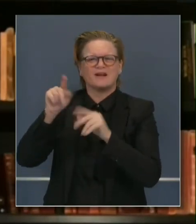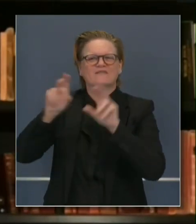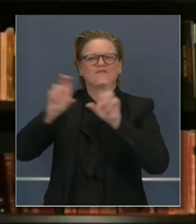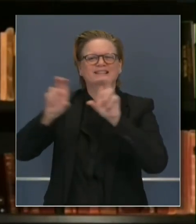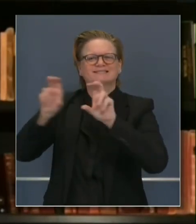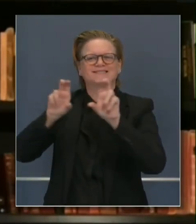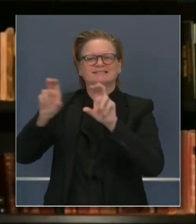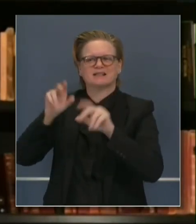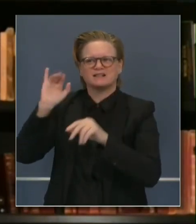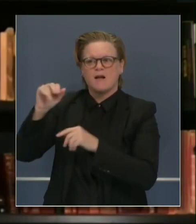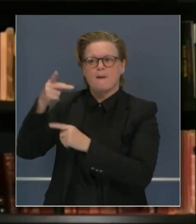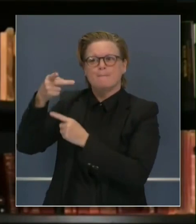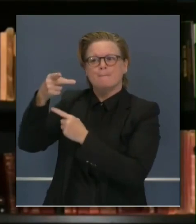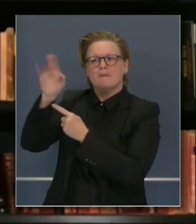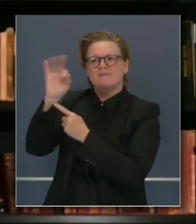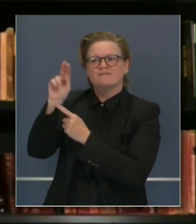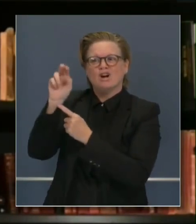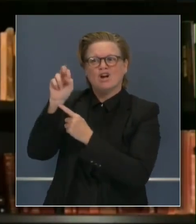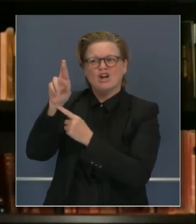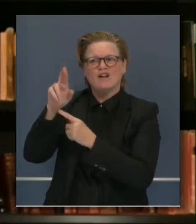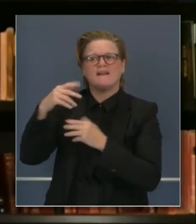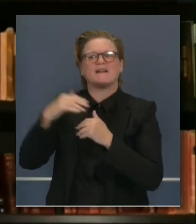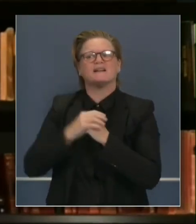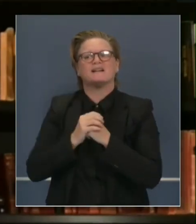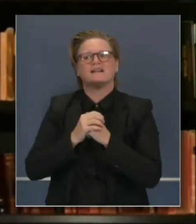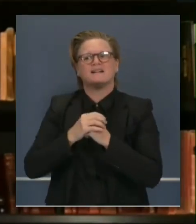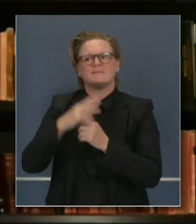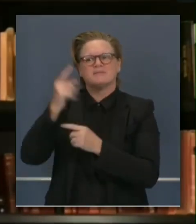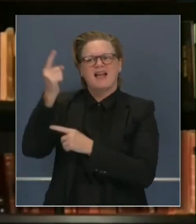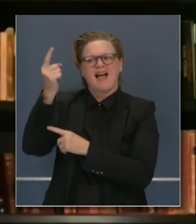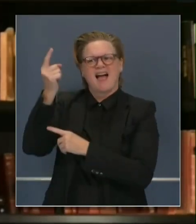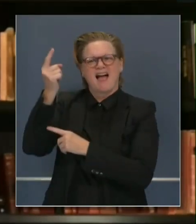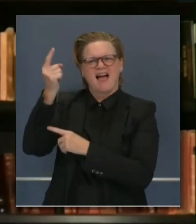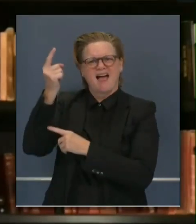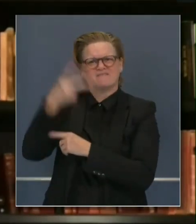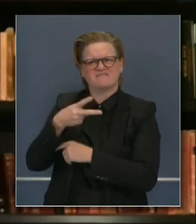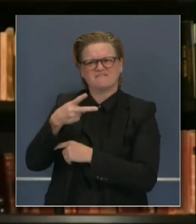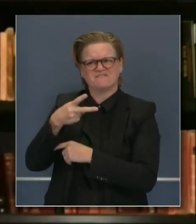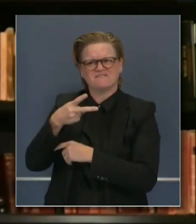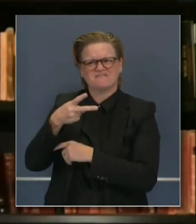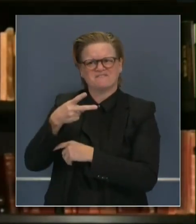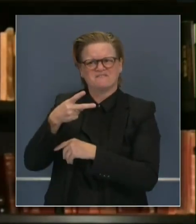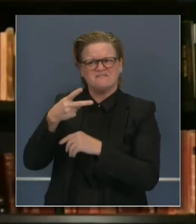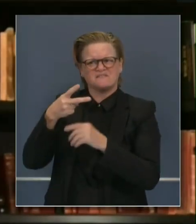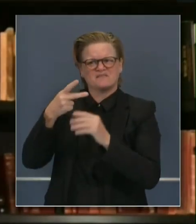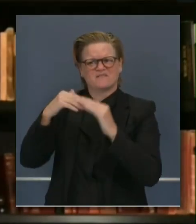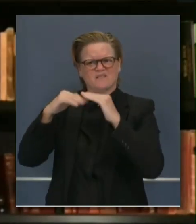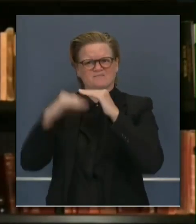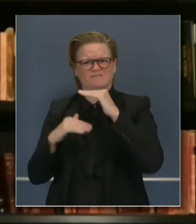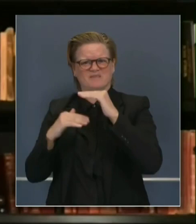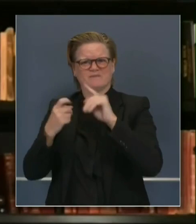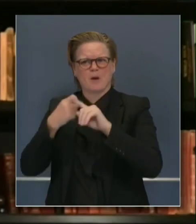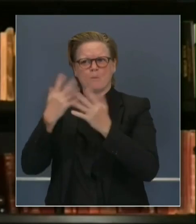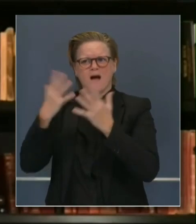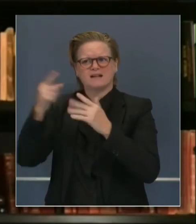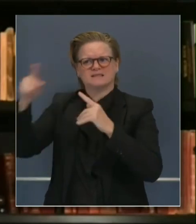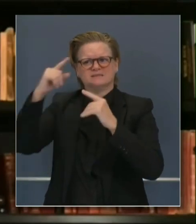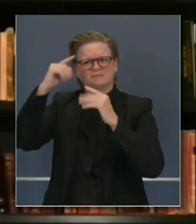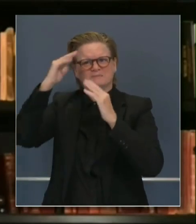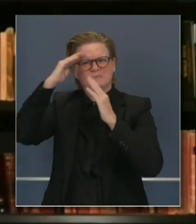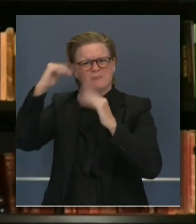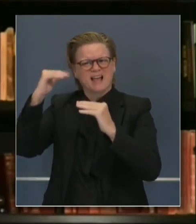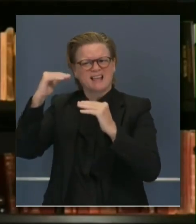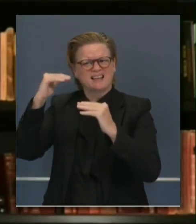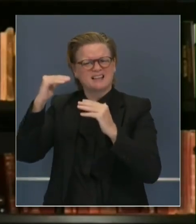about half as many doses this year as it anticipated. So when we talk about the